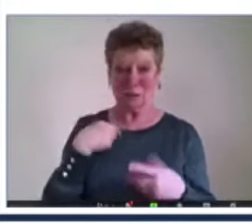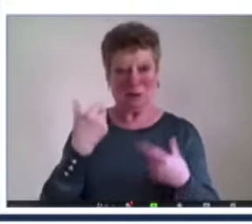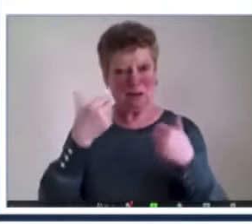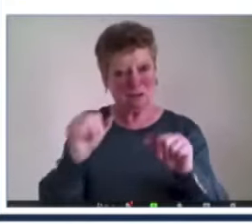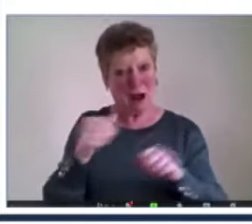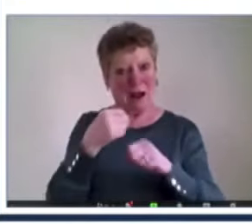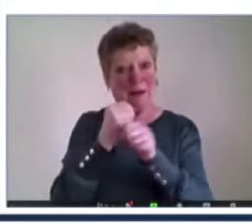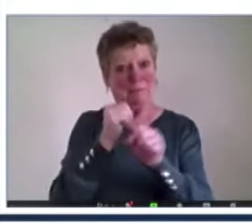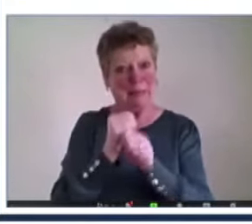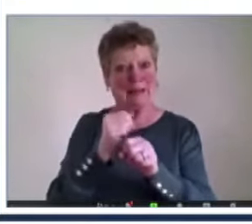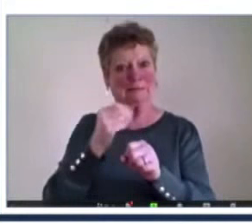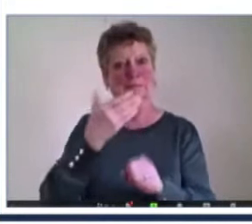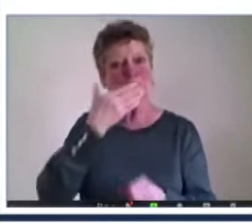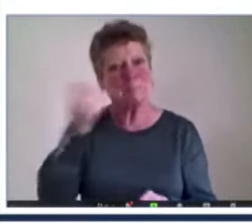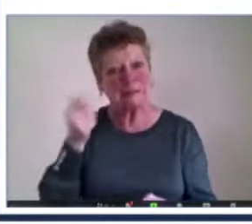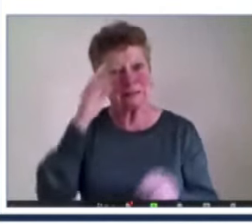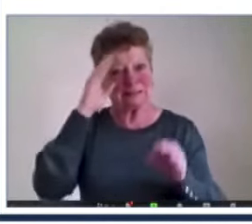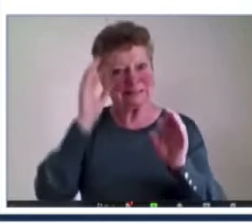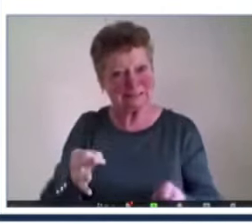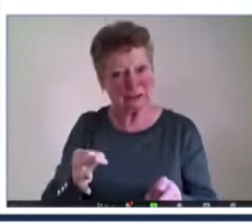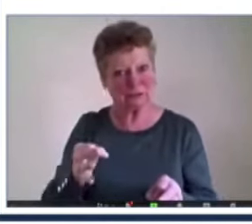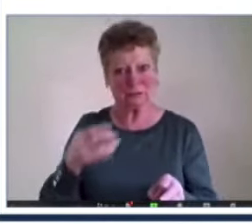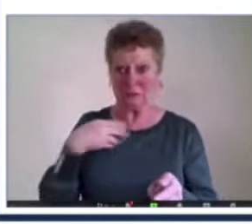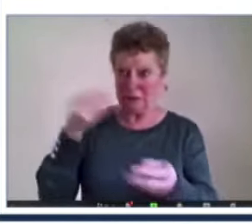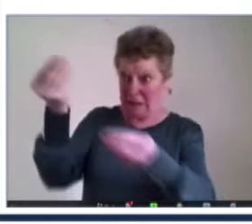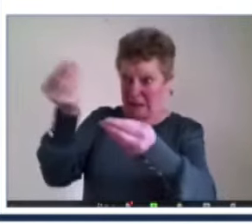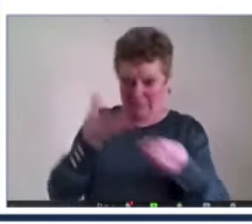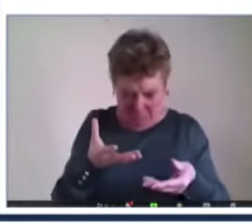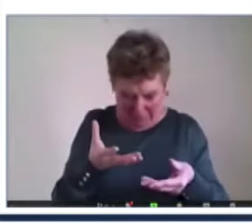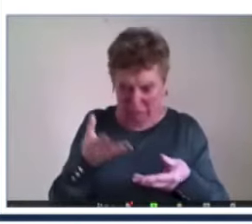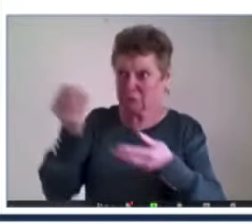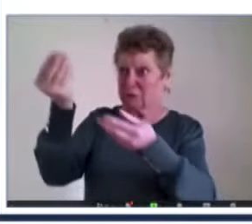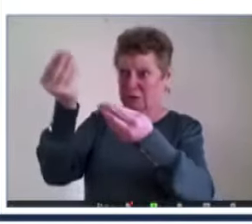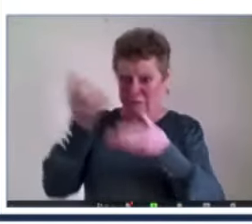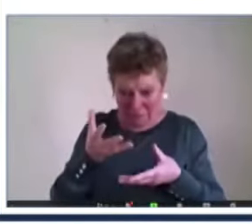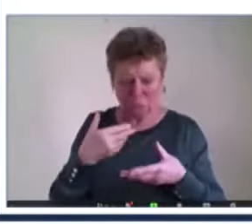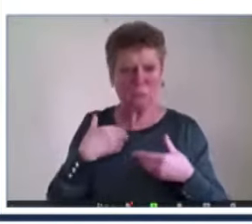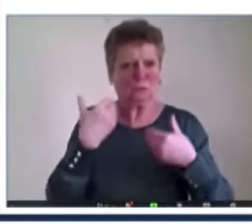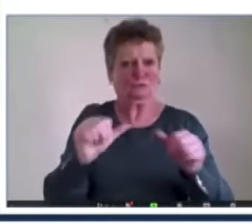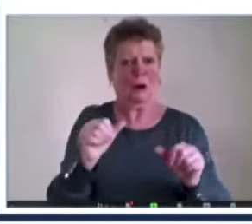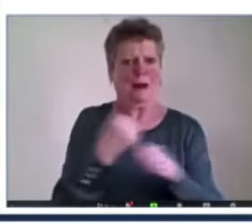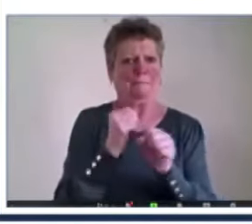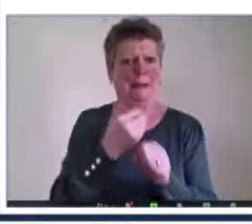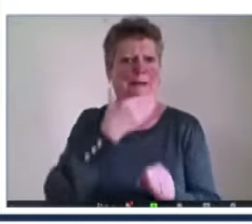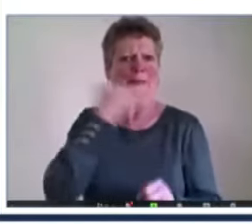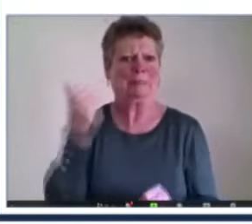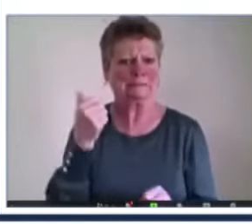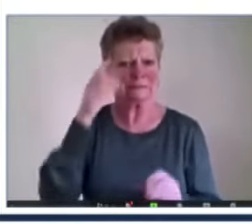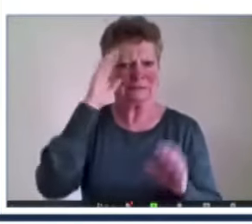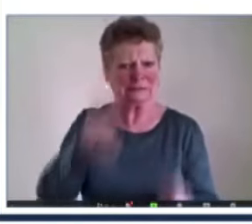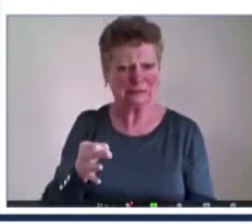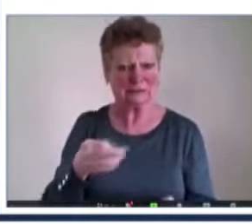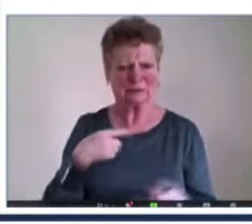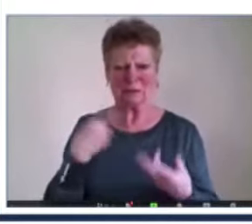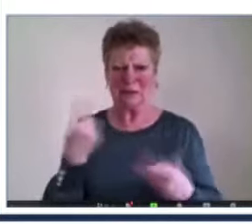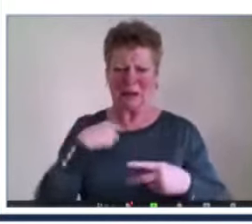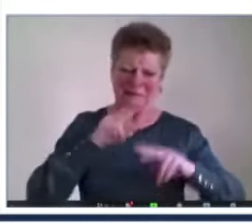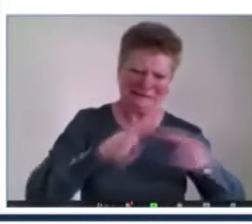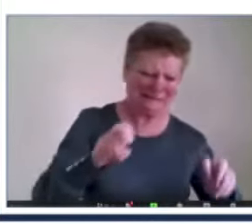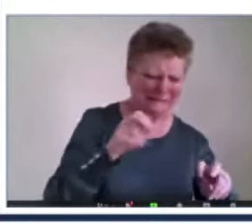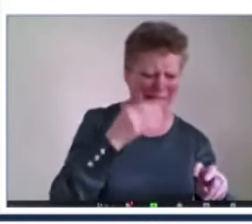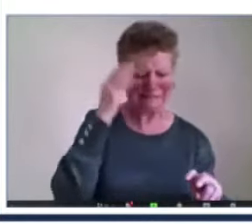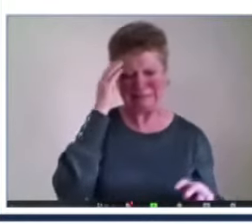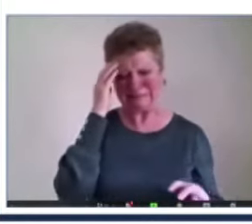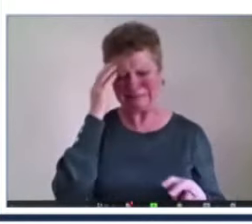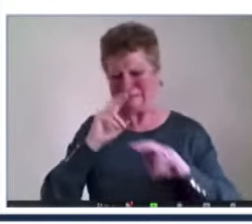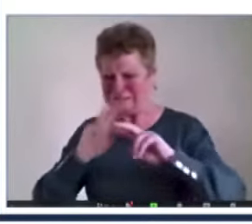decisions we can with the information we have in front of us at any given point in time. We agonize over every decision. I know Dr.